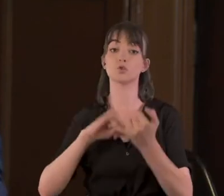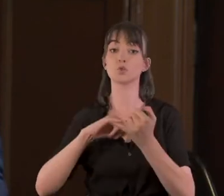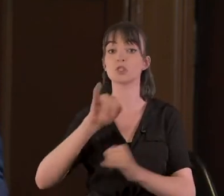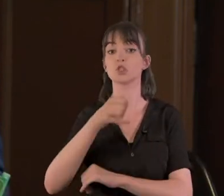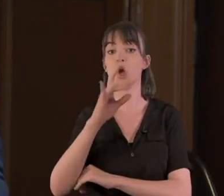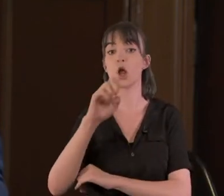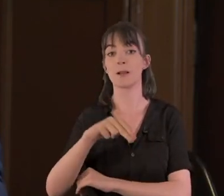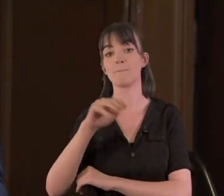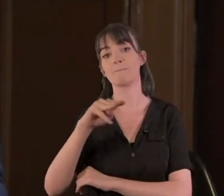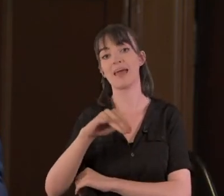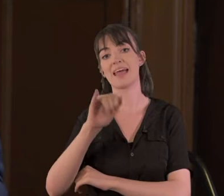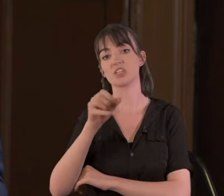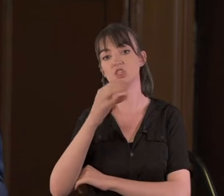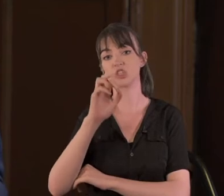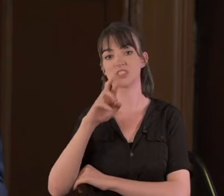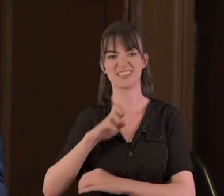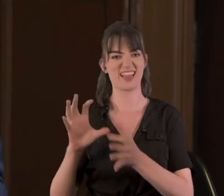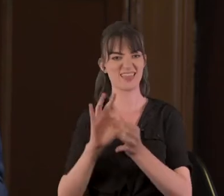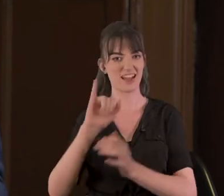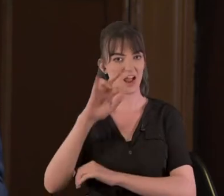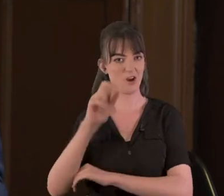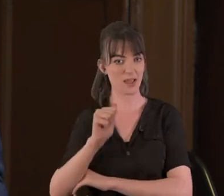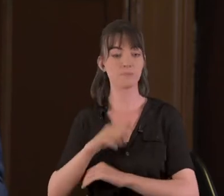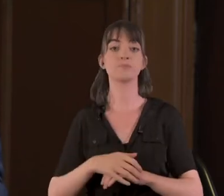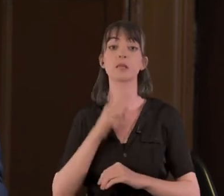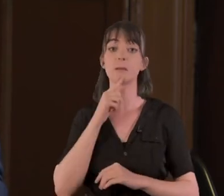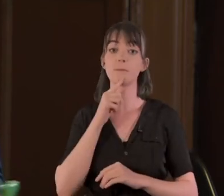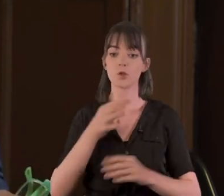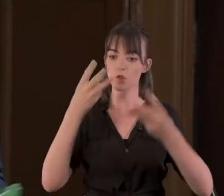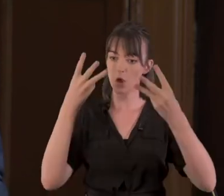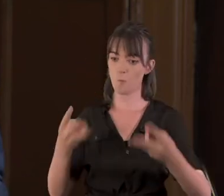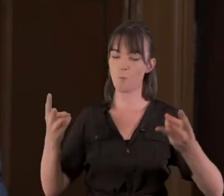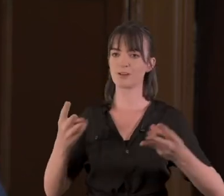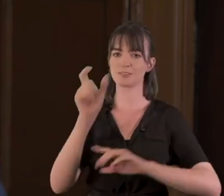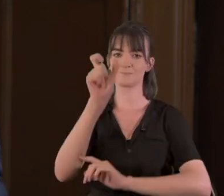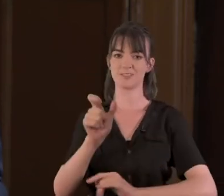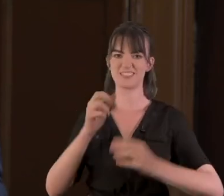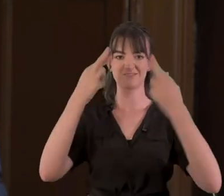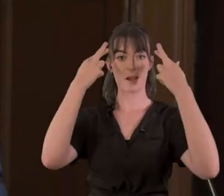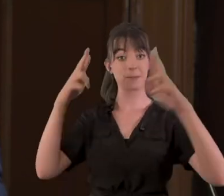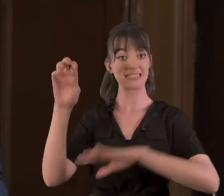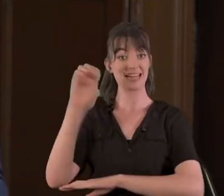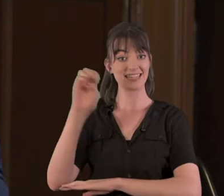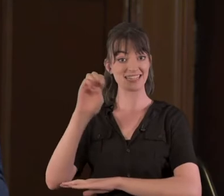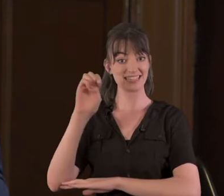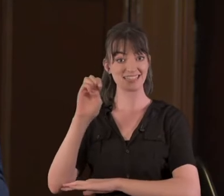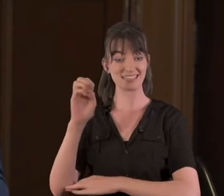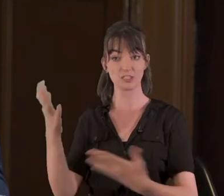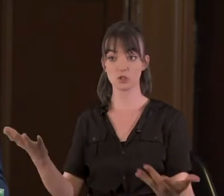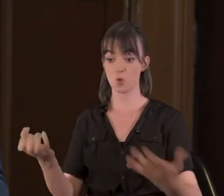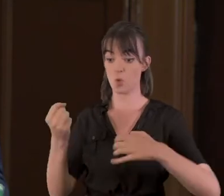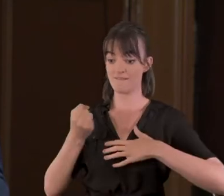But perhaps the principal qualification to represent the British in the period that we're talking about would be my ignorance